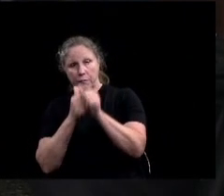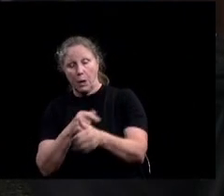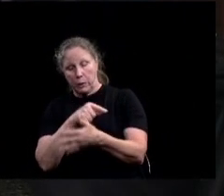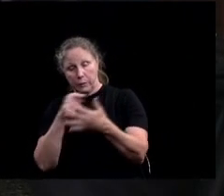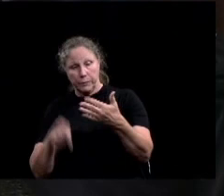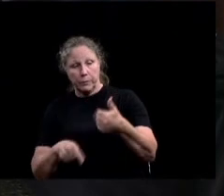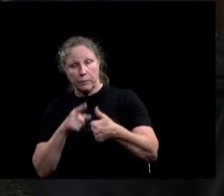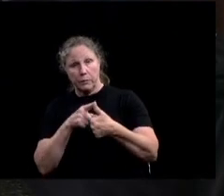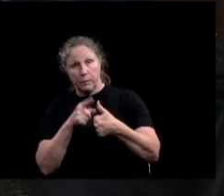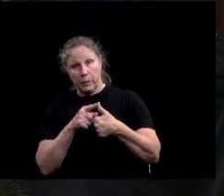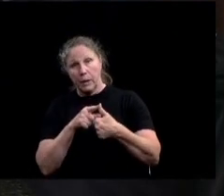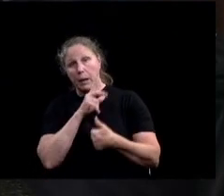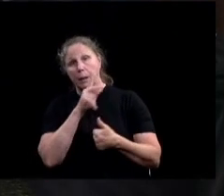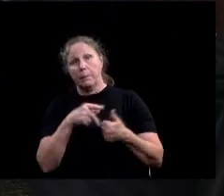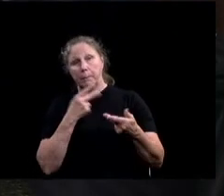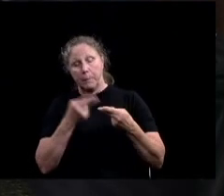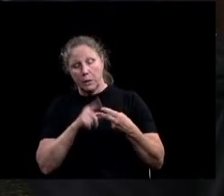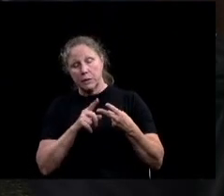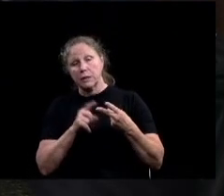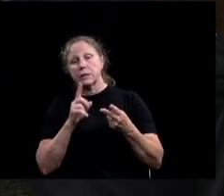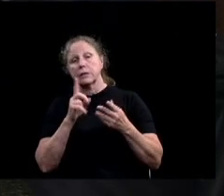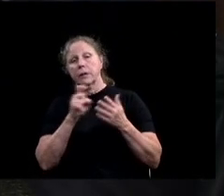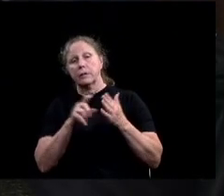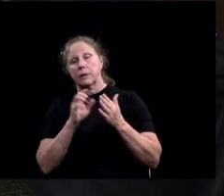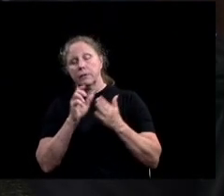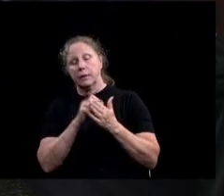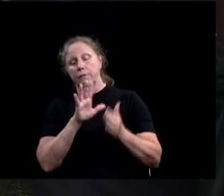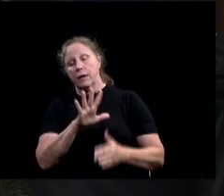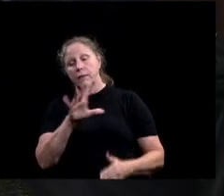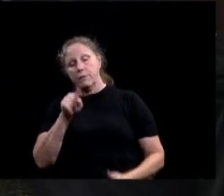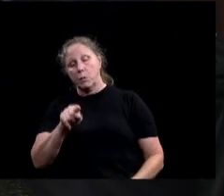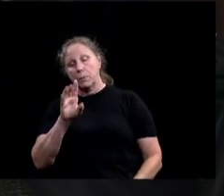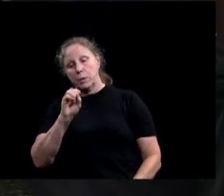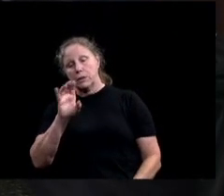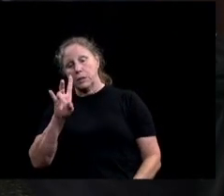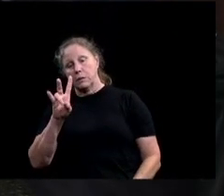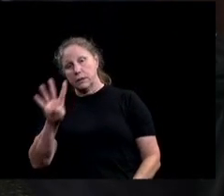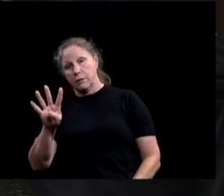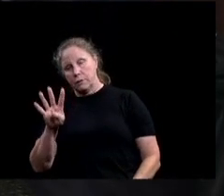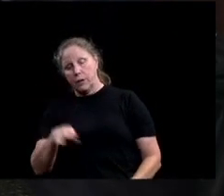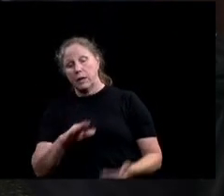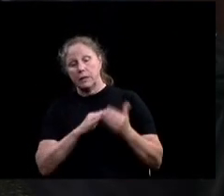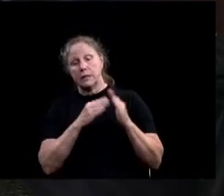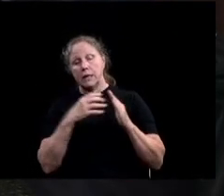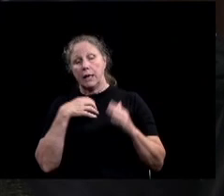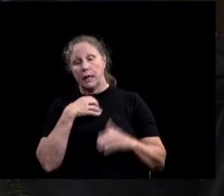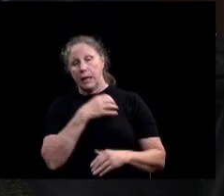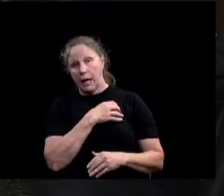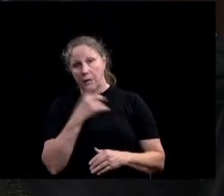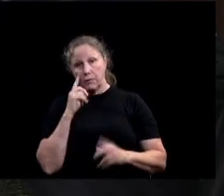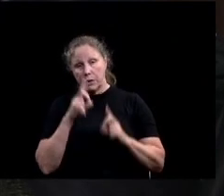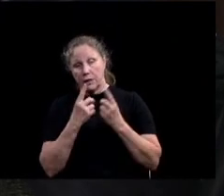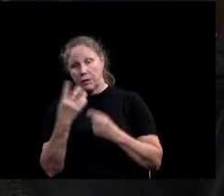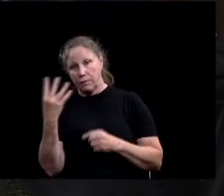Section 551.074, City Council Member for District 4. 2, Personnel, Texas Open Meetings Act,